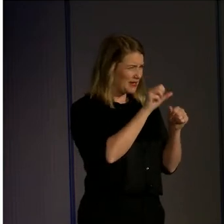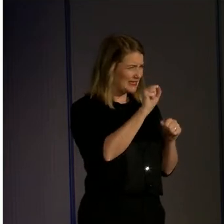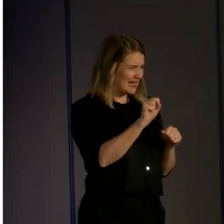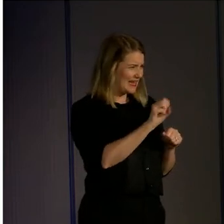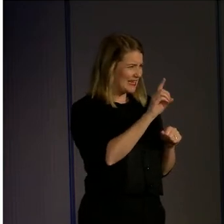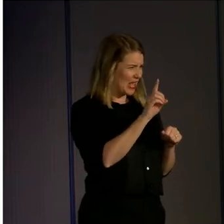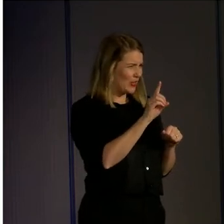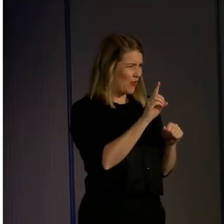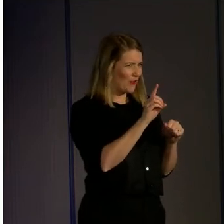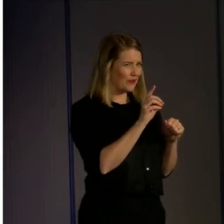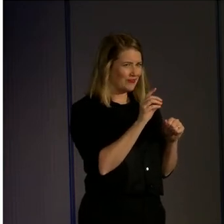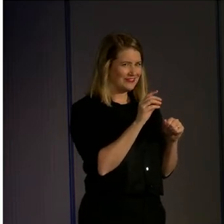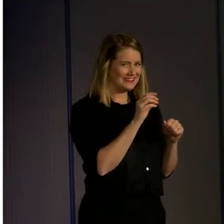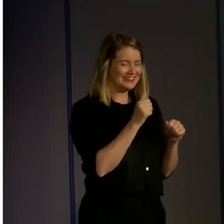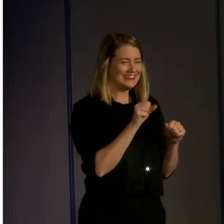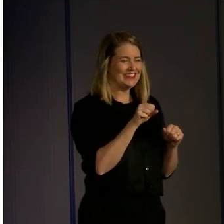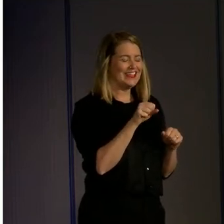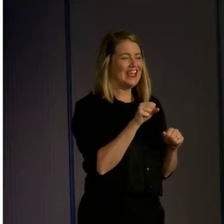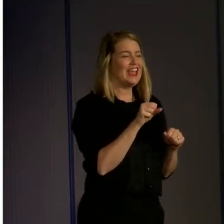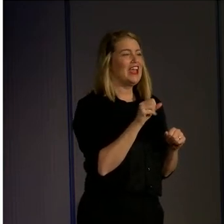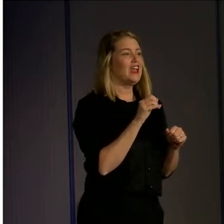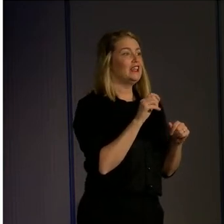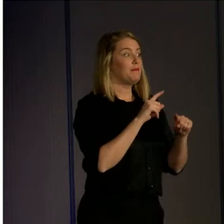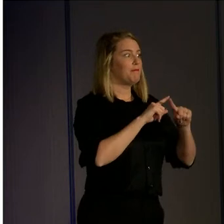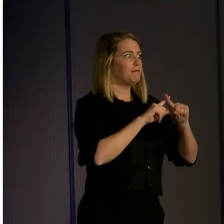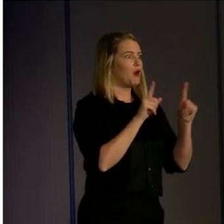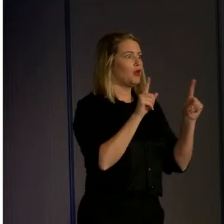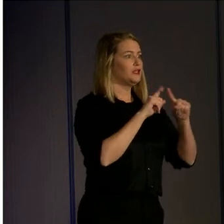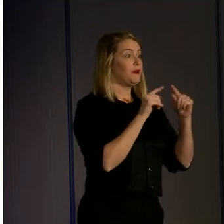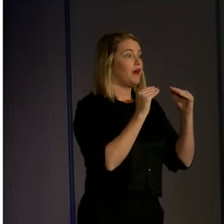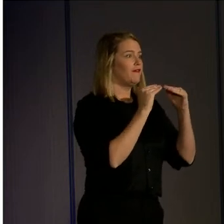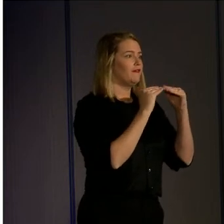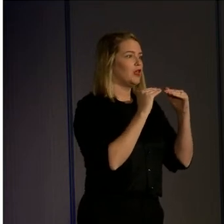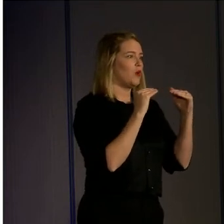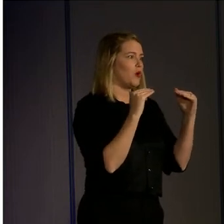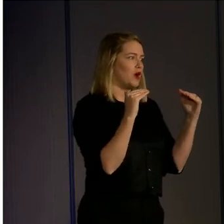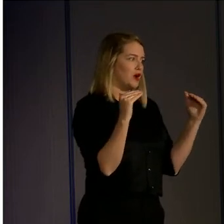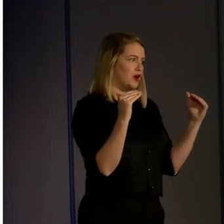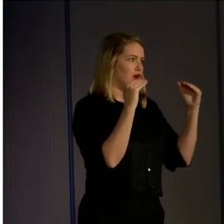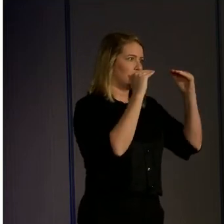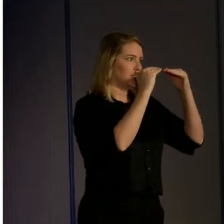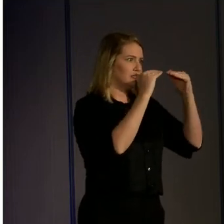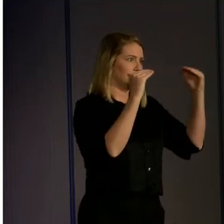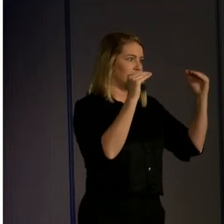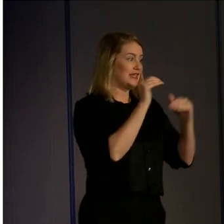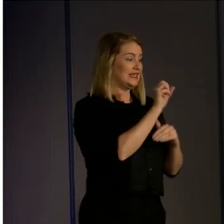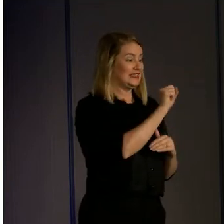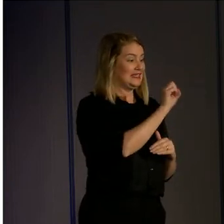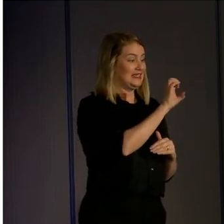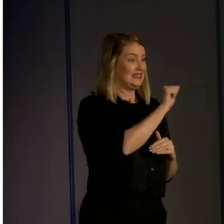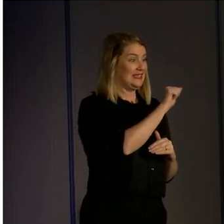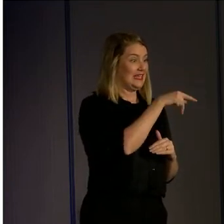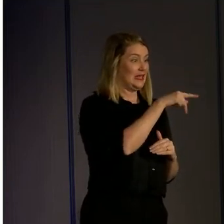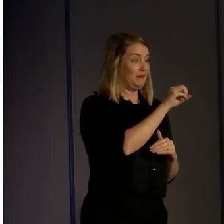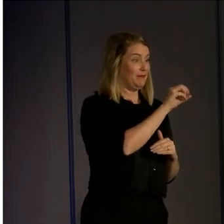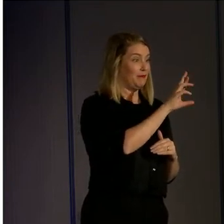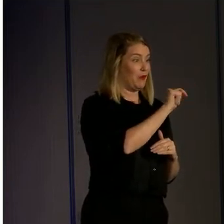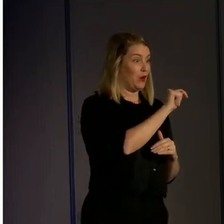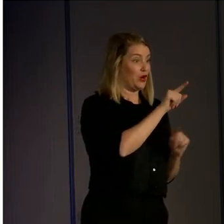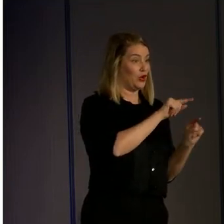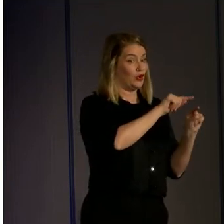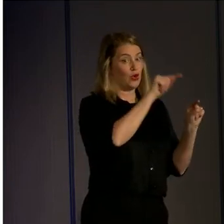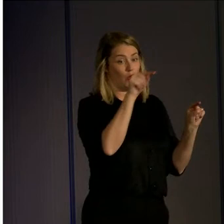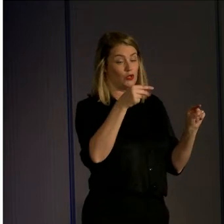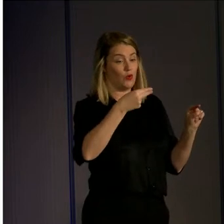Yeah. Remember the multiple floors and having to go from Seaport to Harbor?